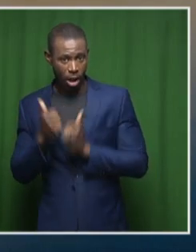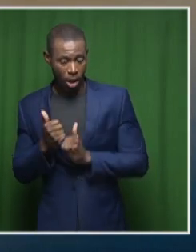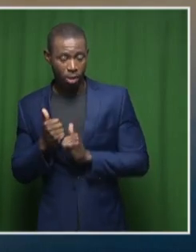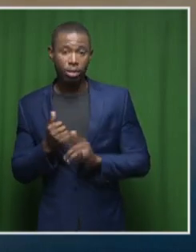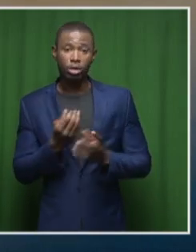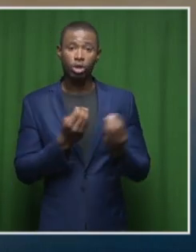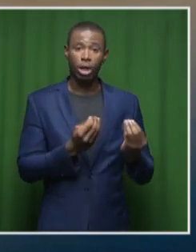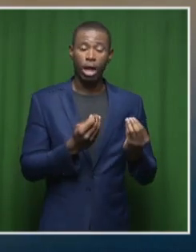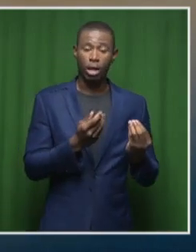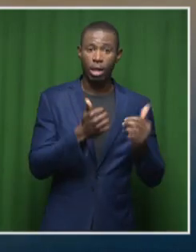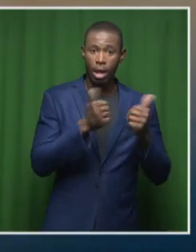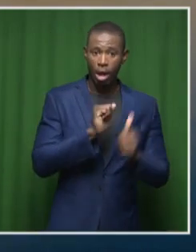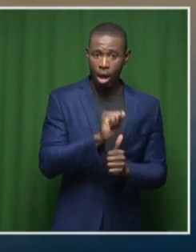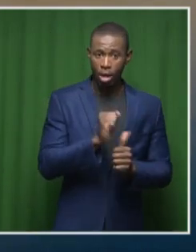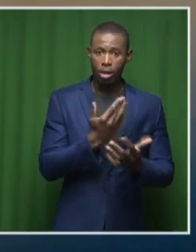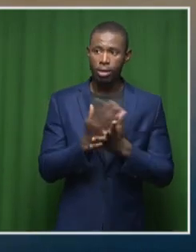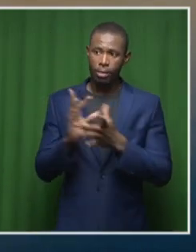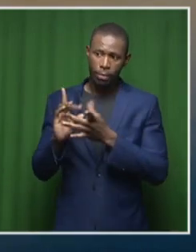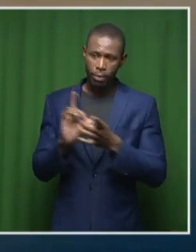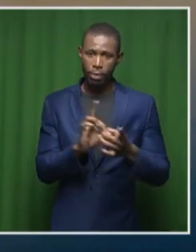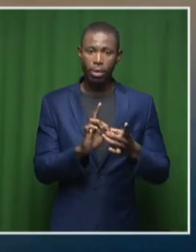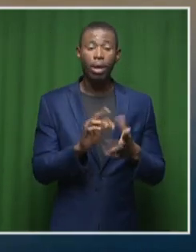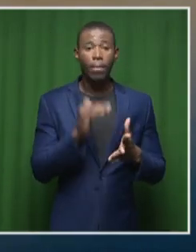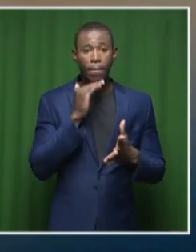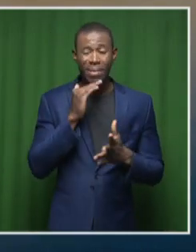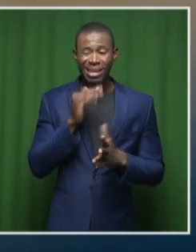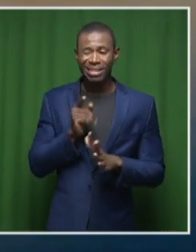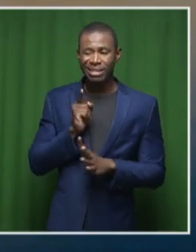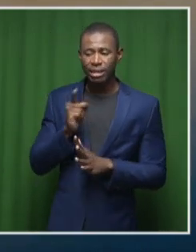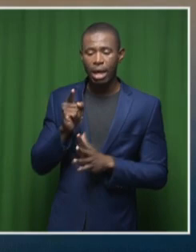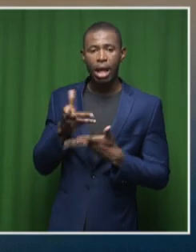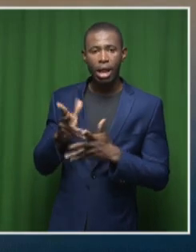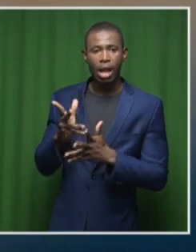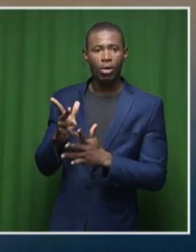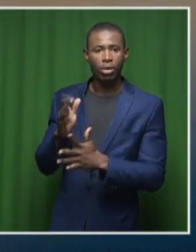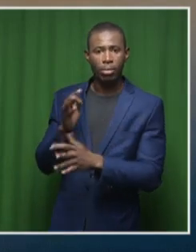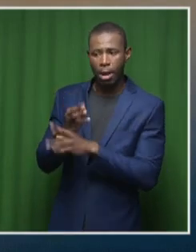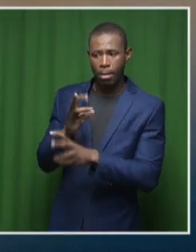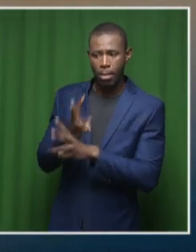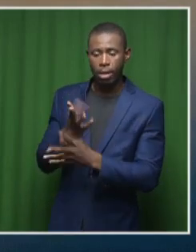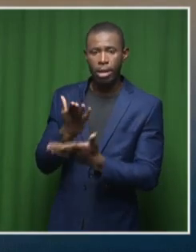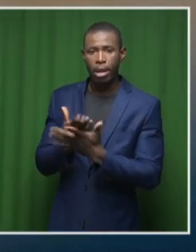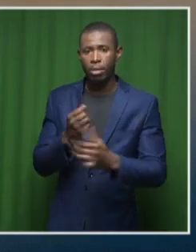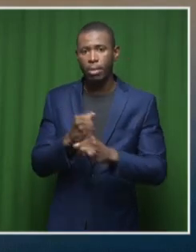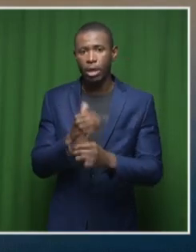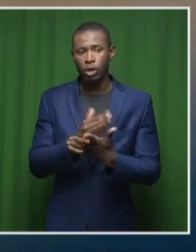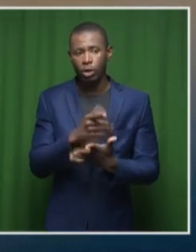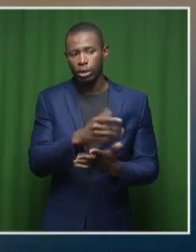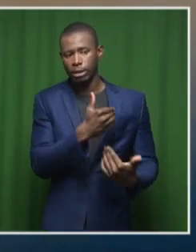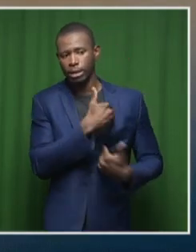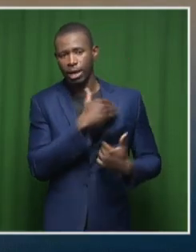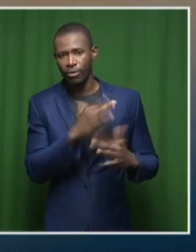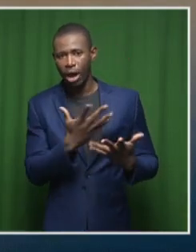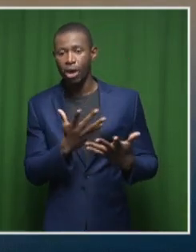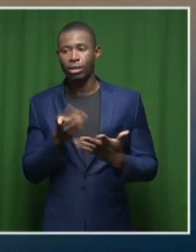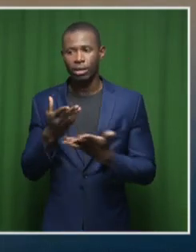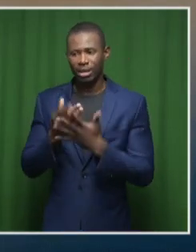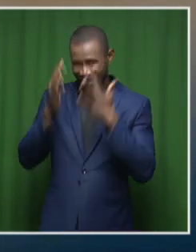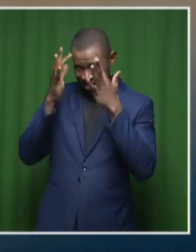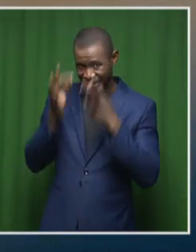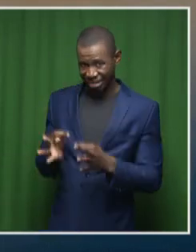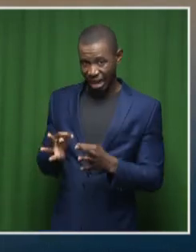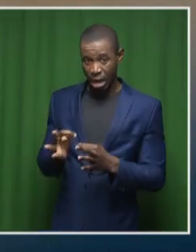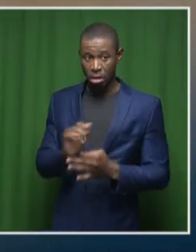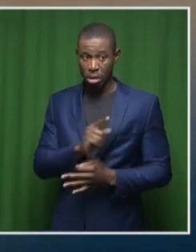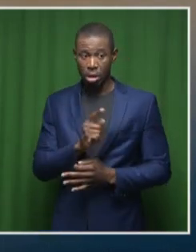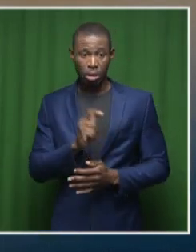parent to basically curate some of the safety features on the platform. Okay. So for example, the parent is able to decide whether they want to put